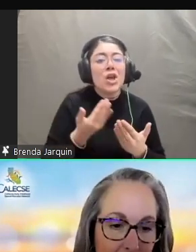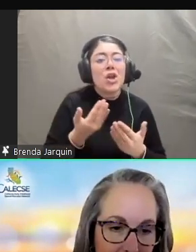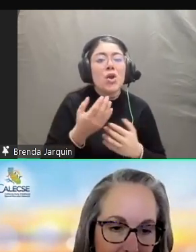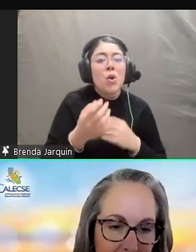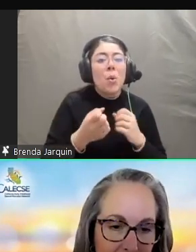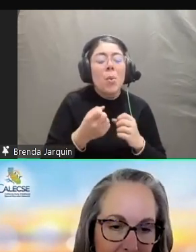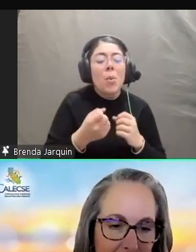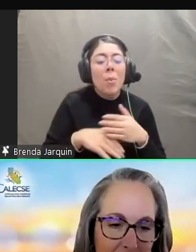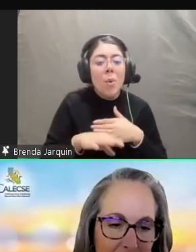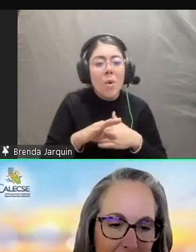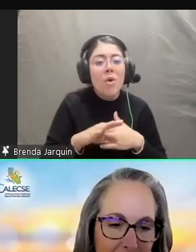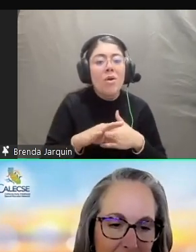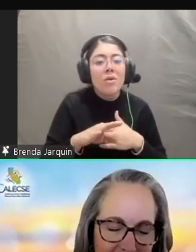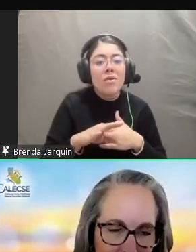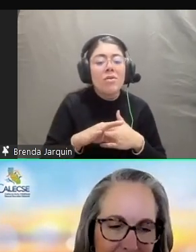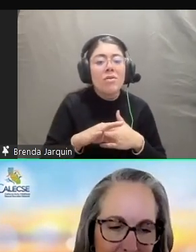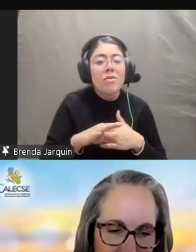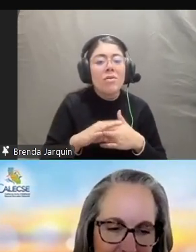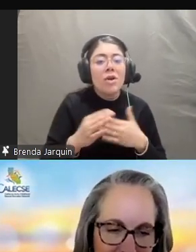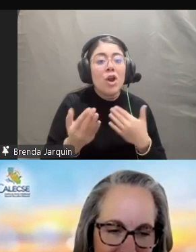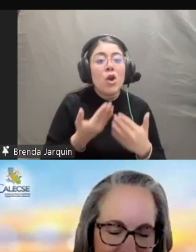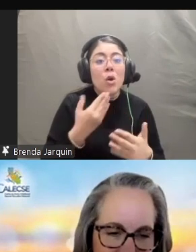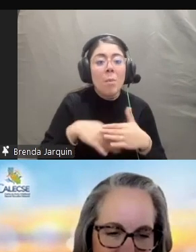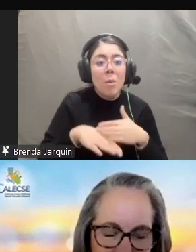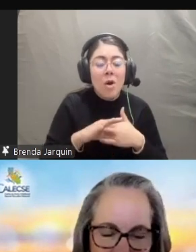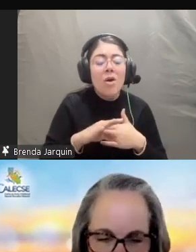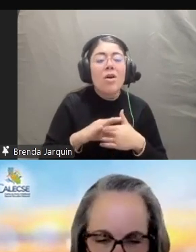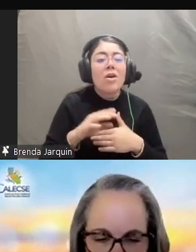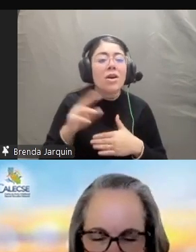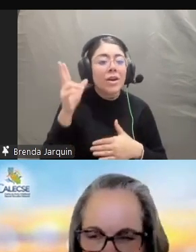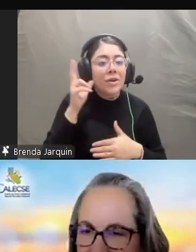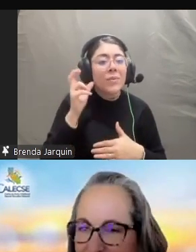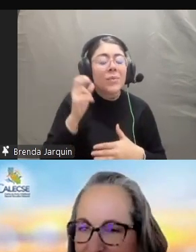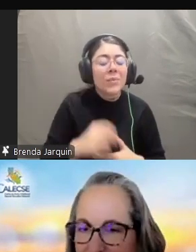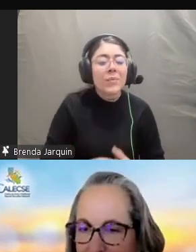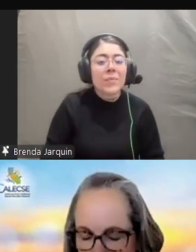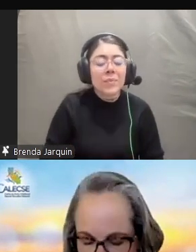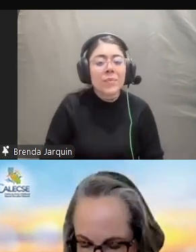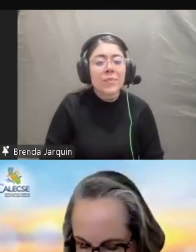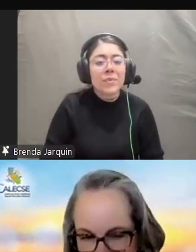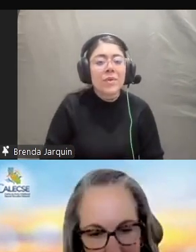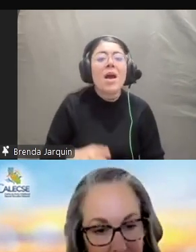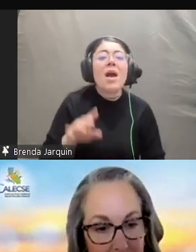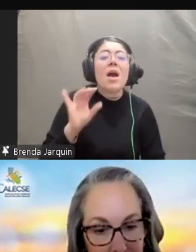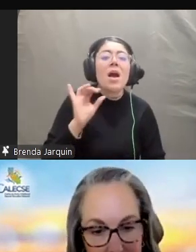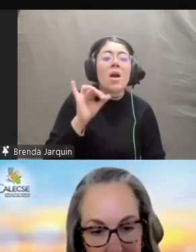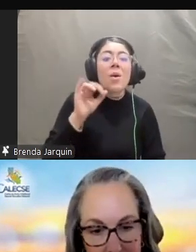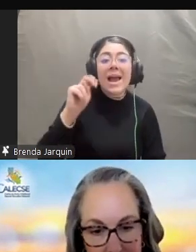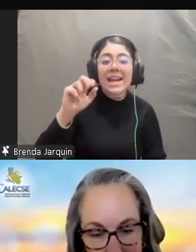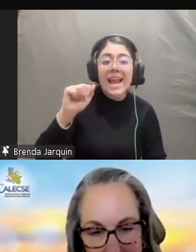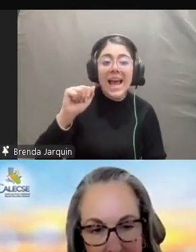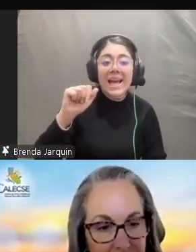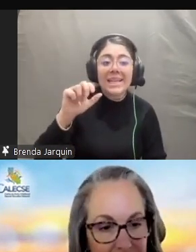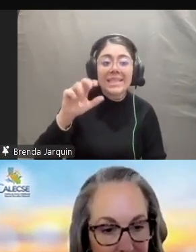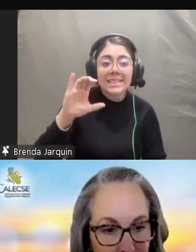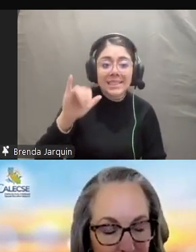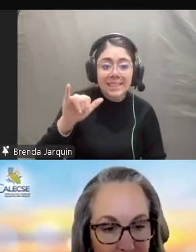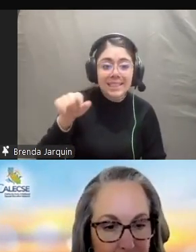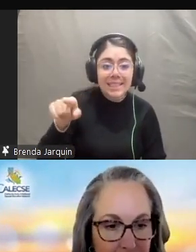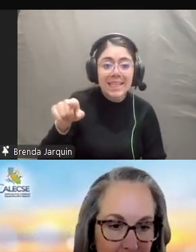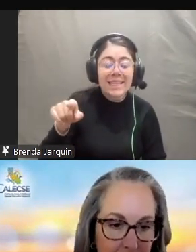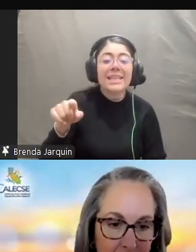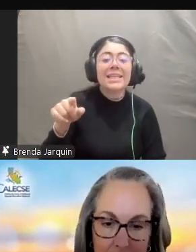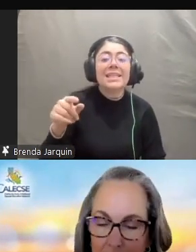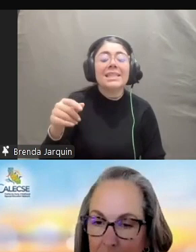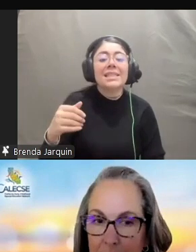What? Yes, go ahead. That's what I was going to mention. Nancy's comment, we found doing this at times yearly was a bit much, so we touch base